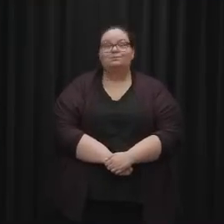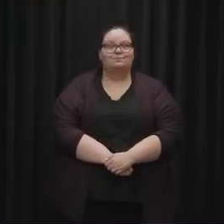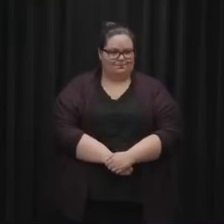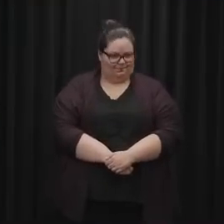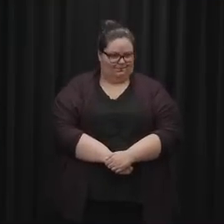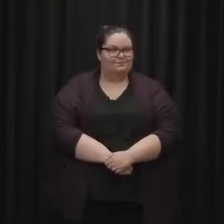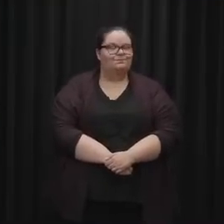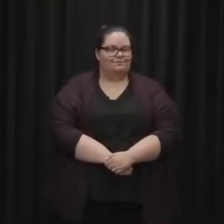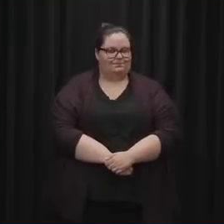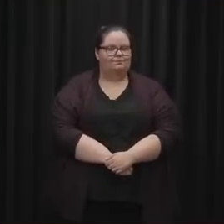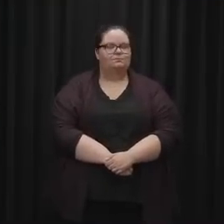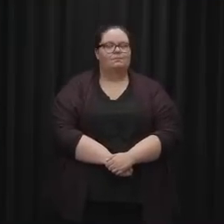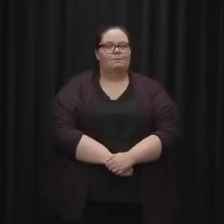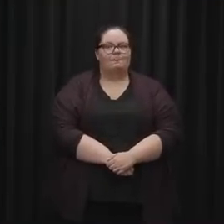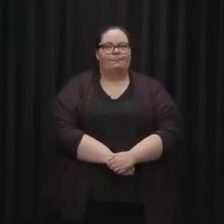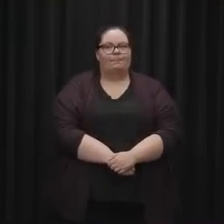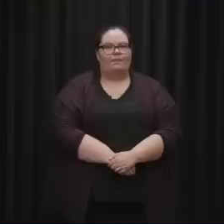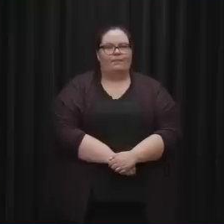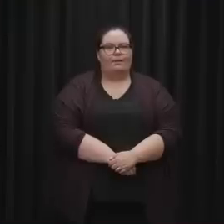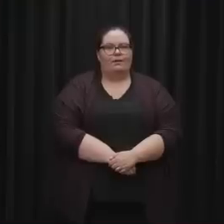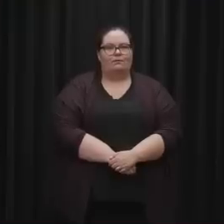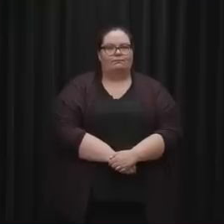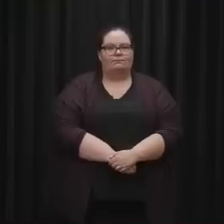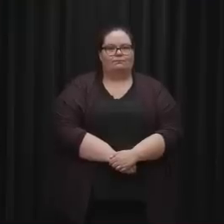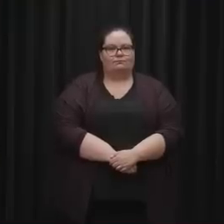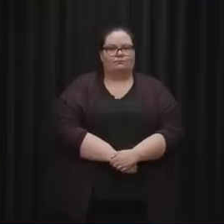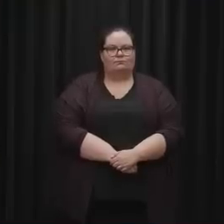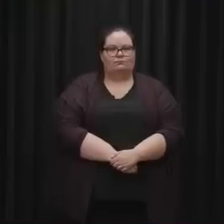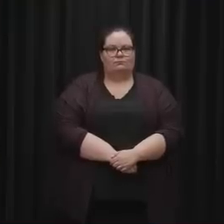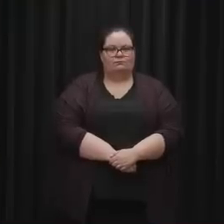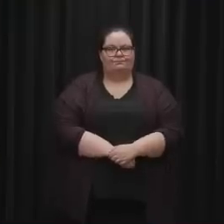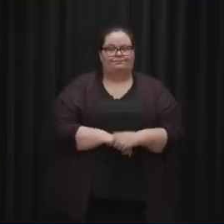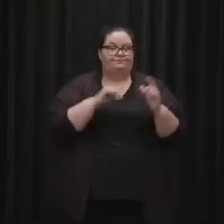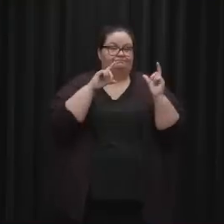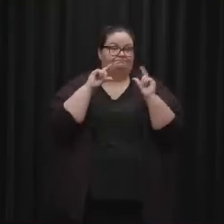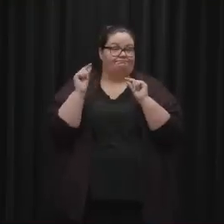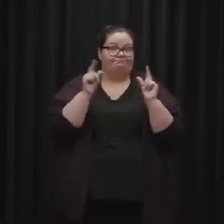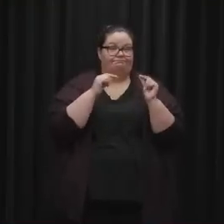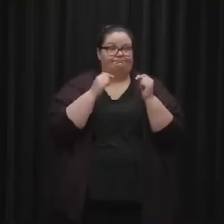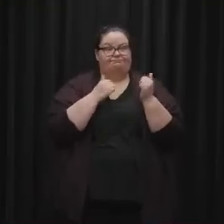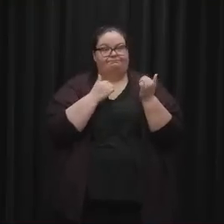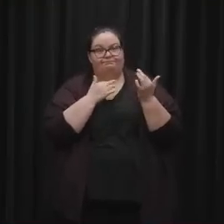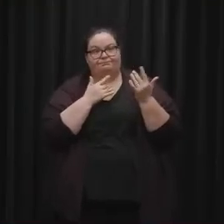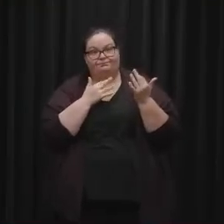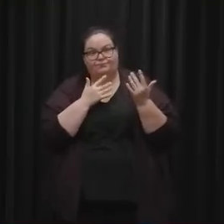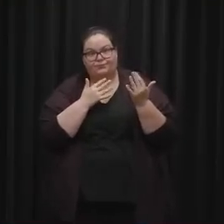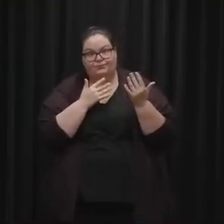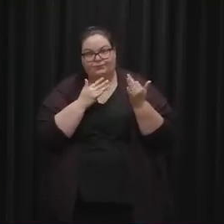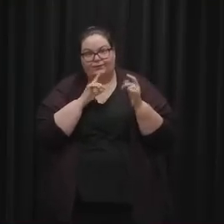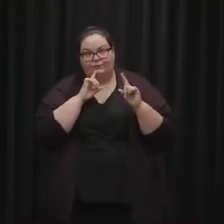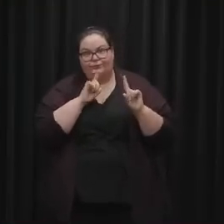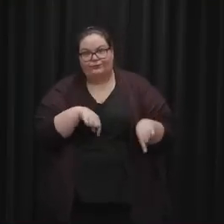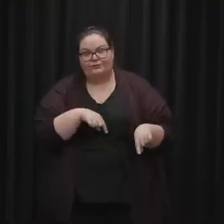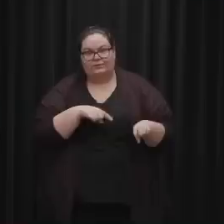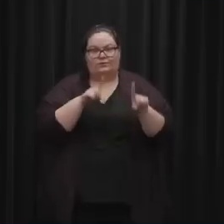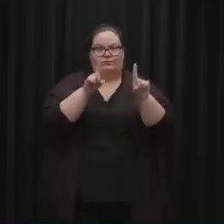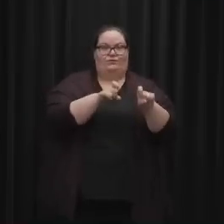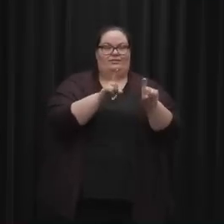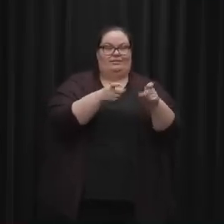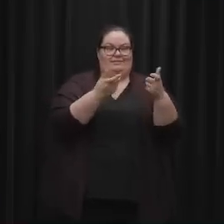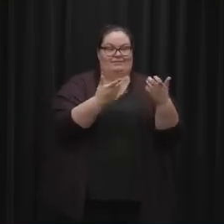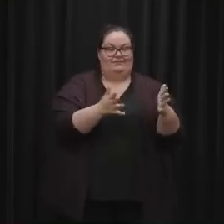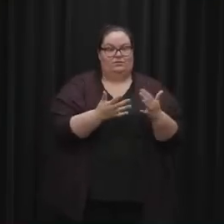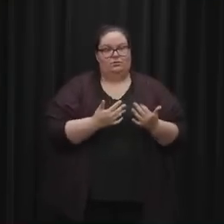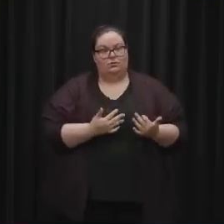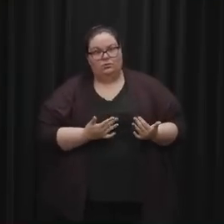Yes. So we're hearing about long waits to process testing results, especially in other jurisdictions, and we've had long waits here in New